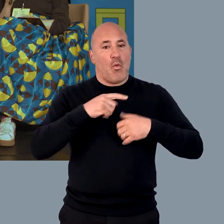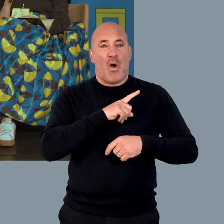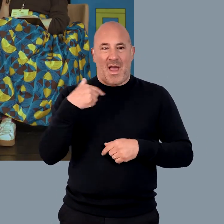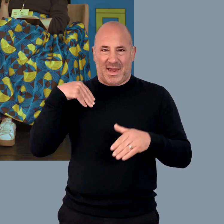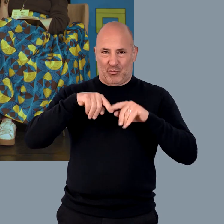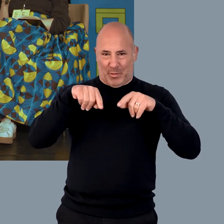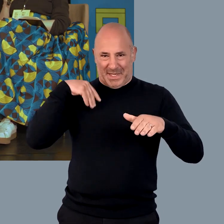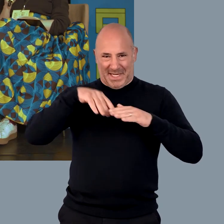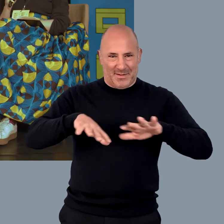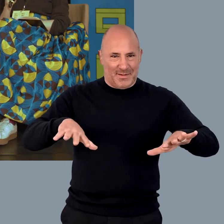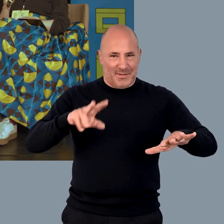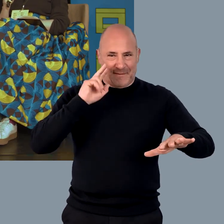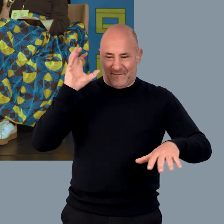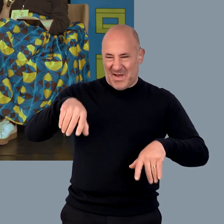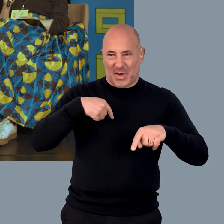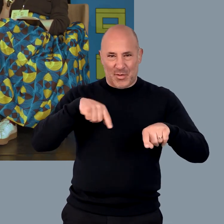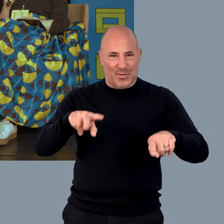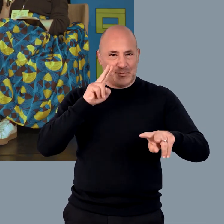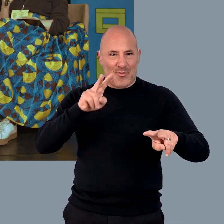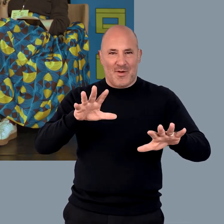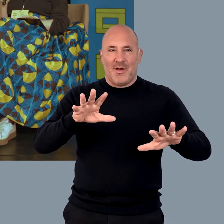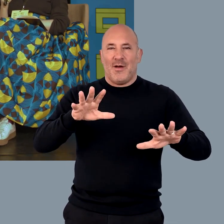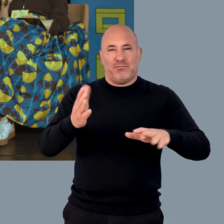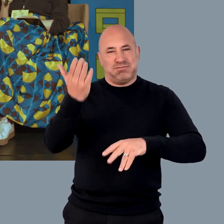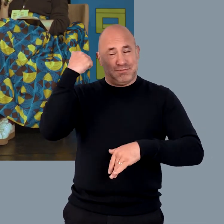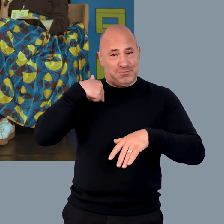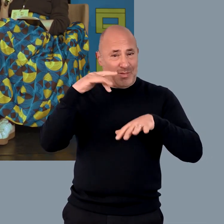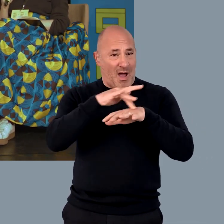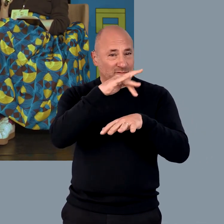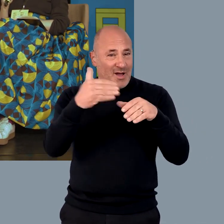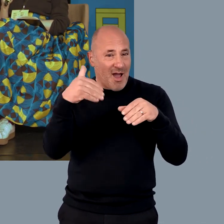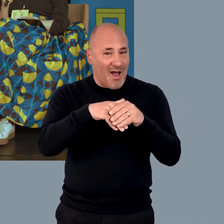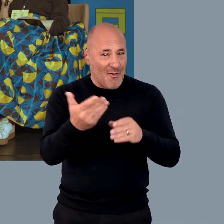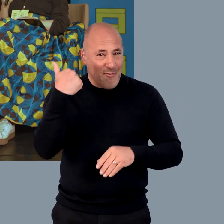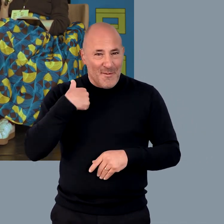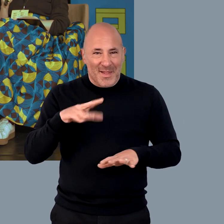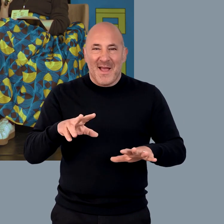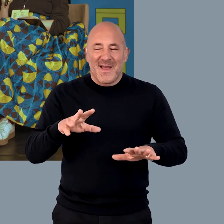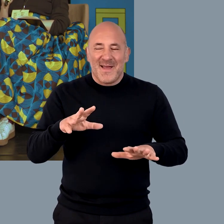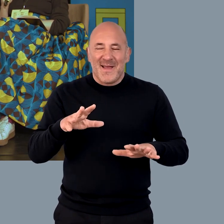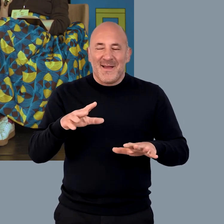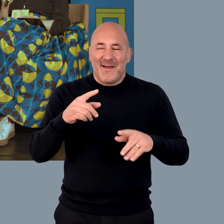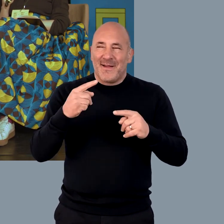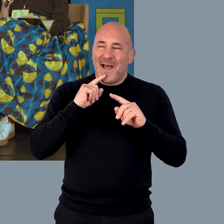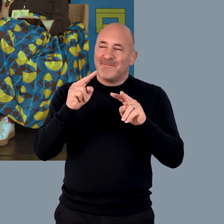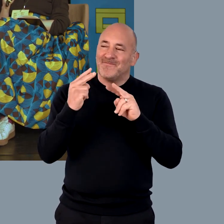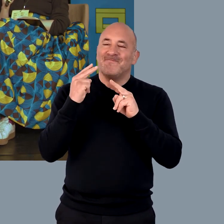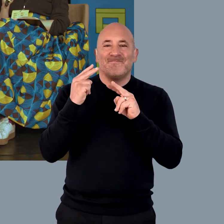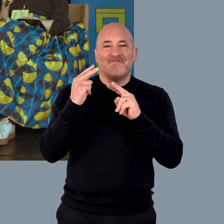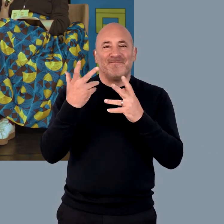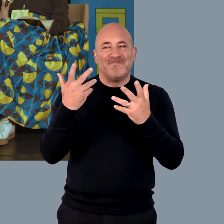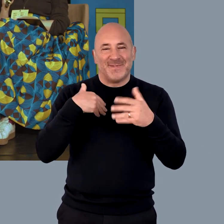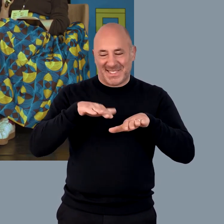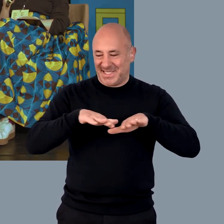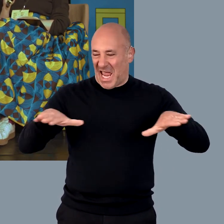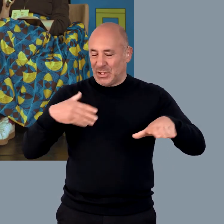absolutely thrilled when we walked into this room and I saw this venue because I used to do a lot of theater, and this just takes